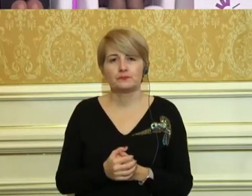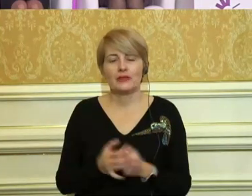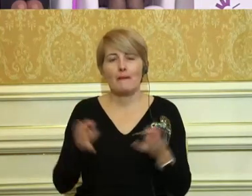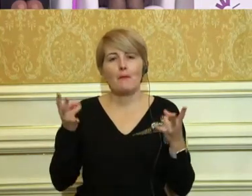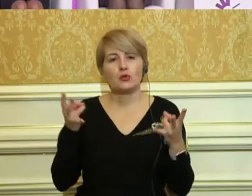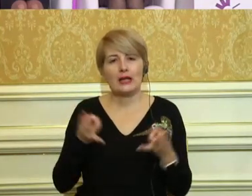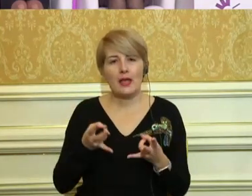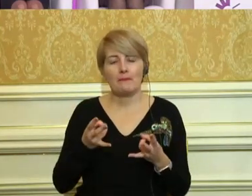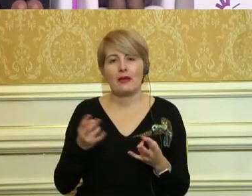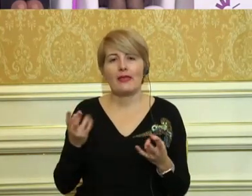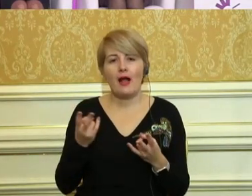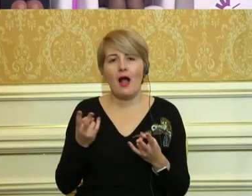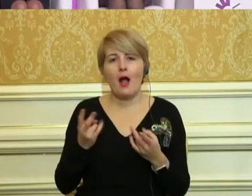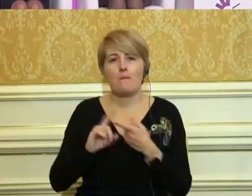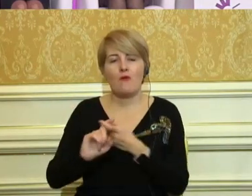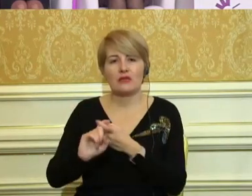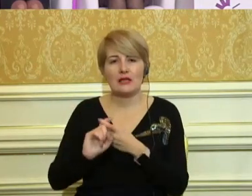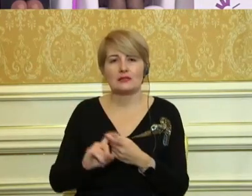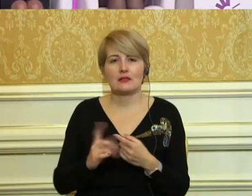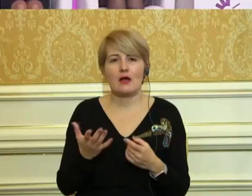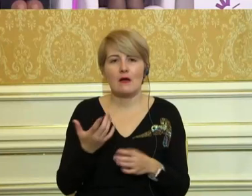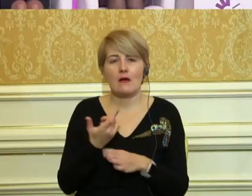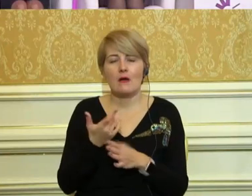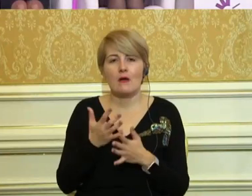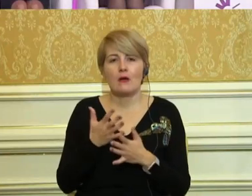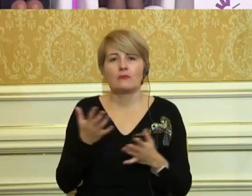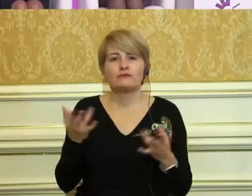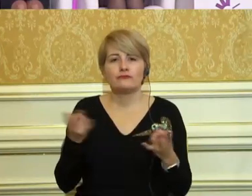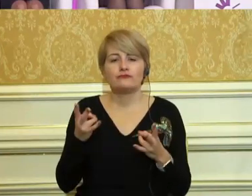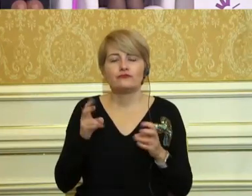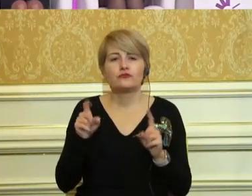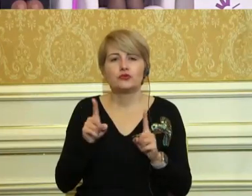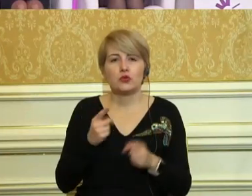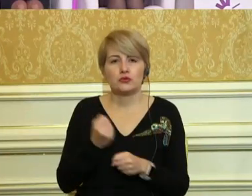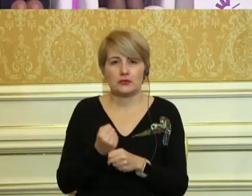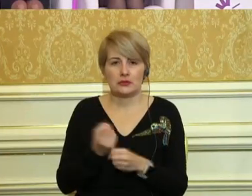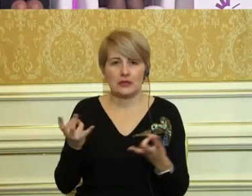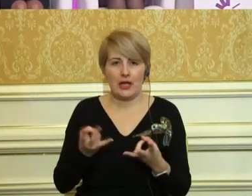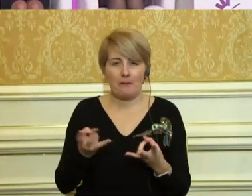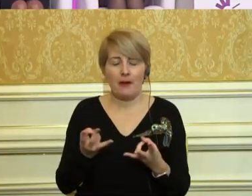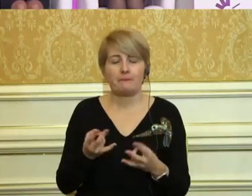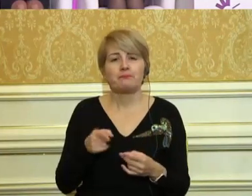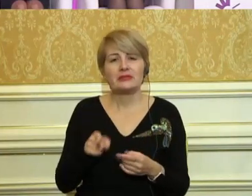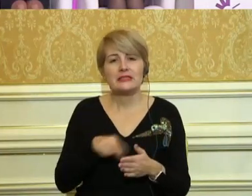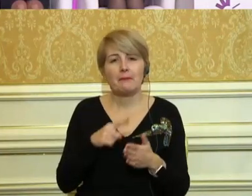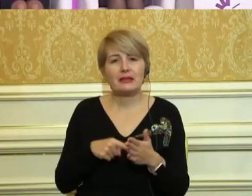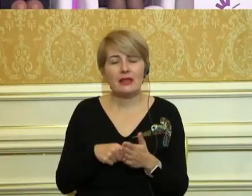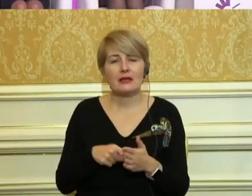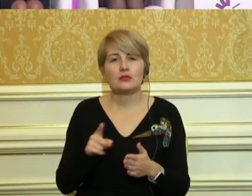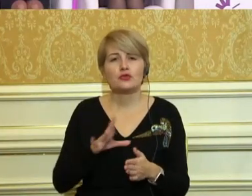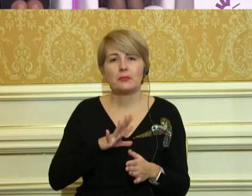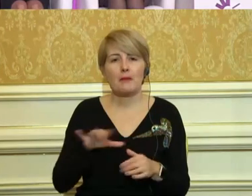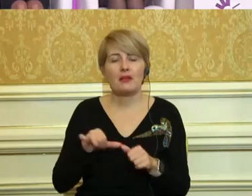correctly the grievance is spending. Especially dealing with the genders ideas. So, what we're going to